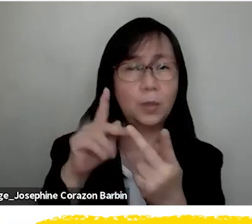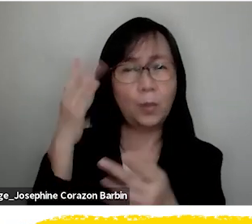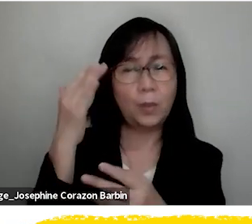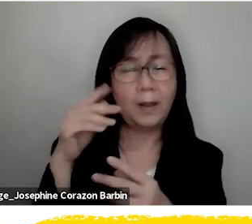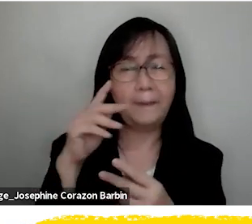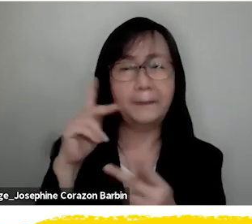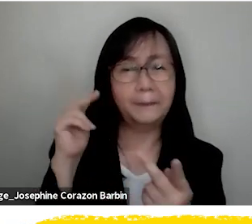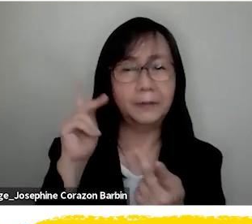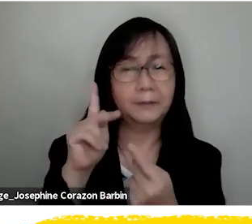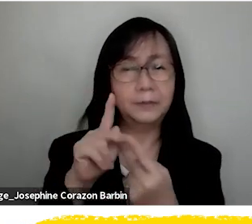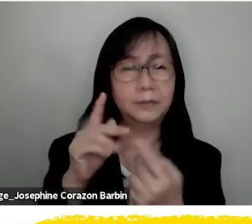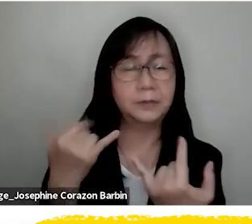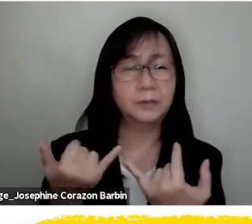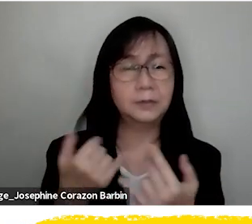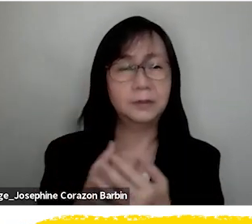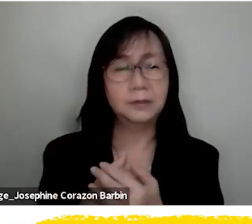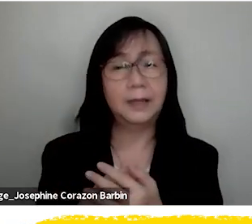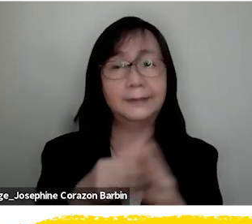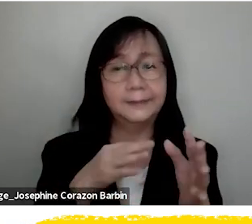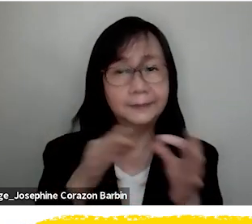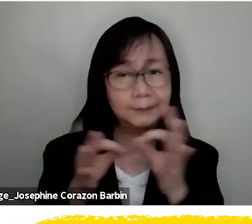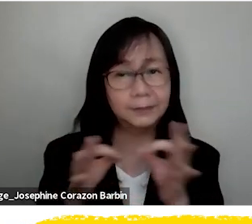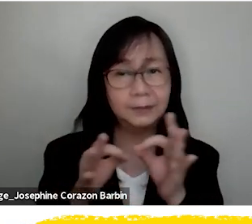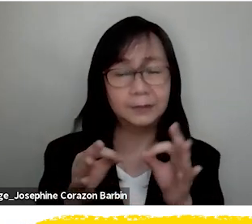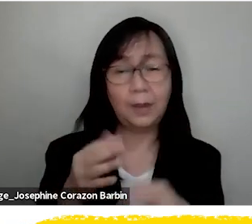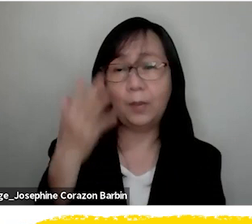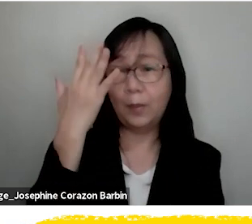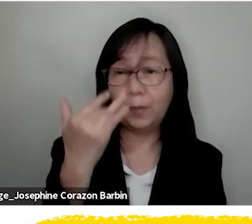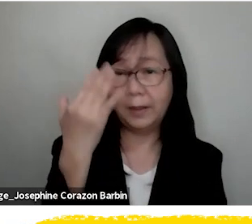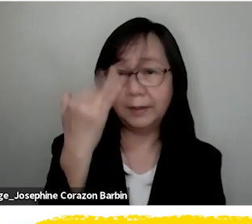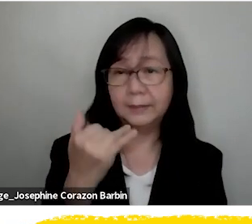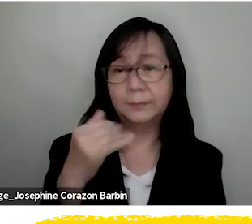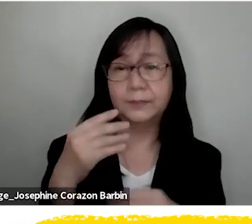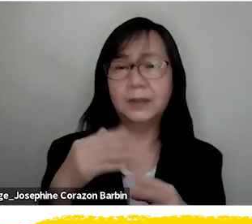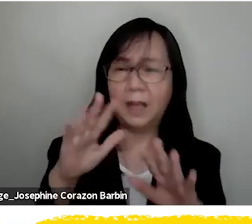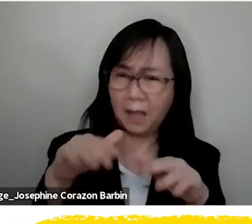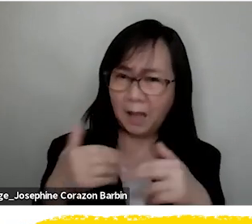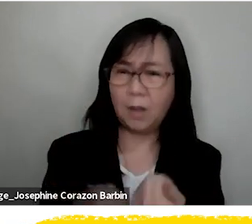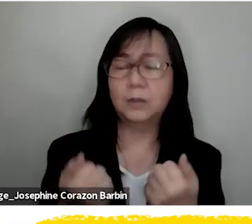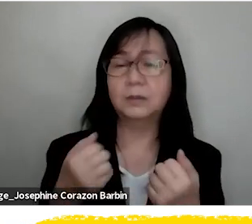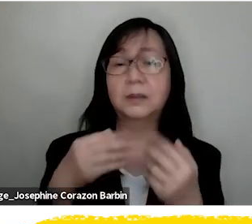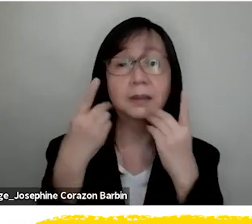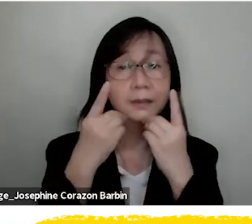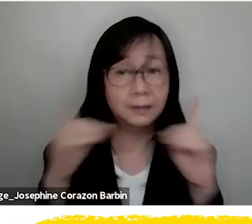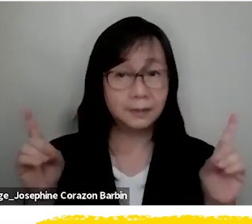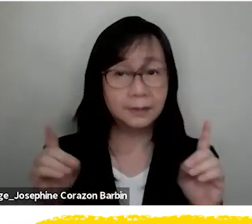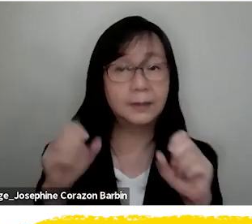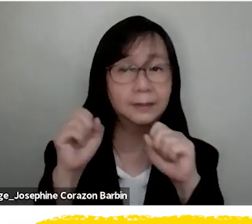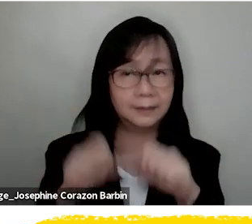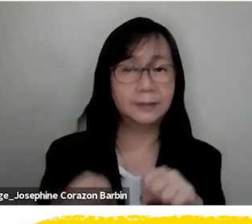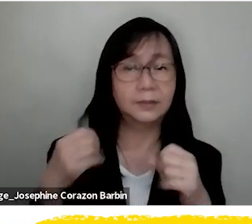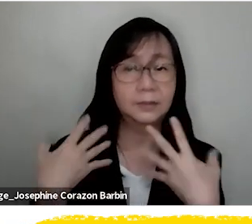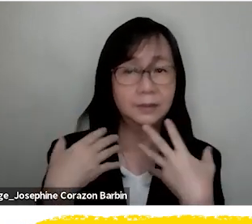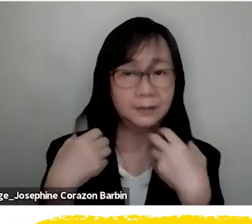this guide, which is explaining why the declaration, how the declaration can strengthen